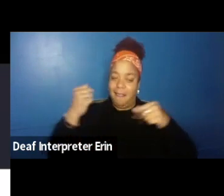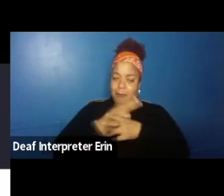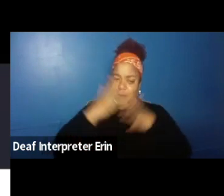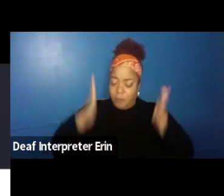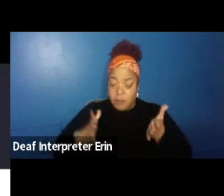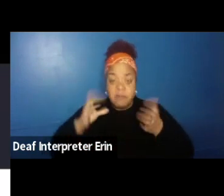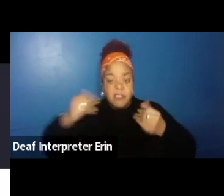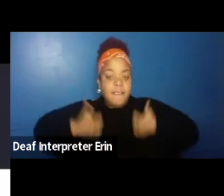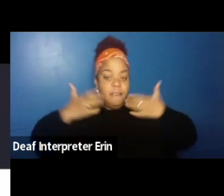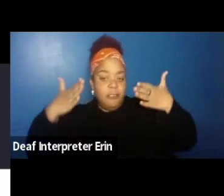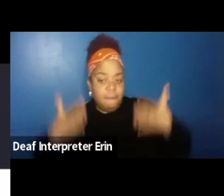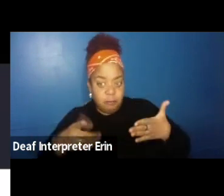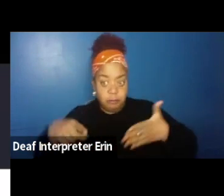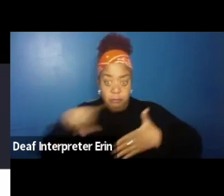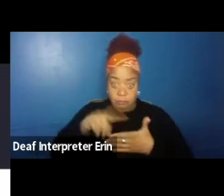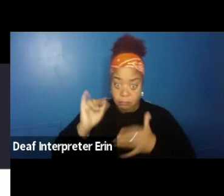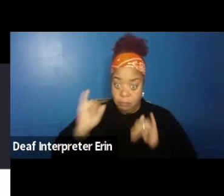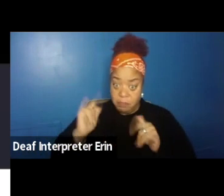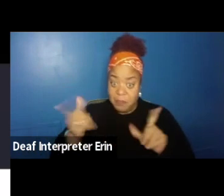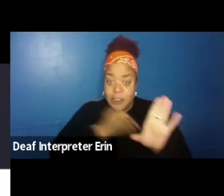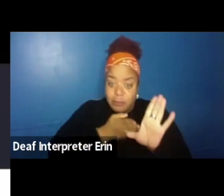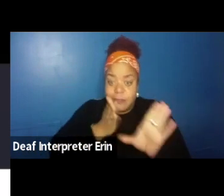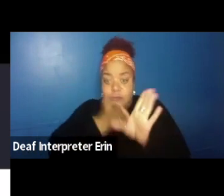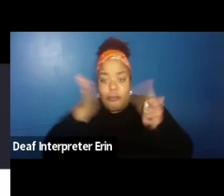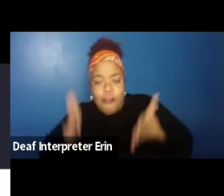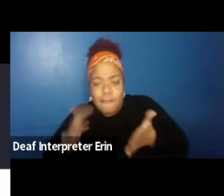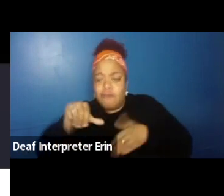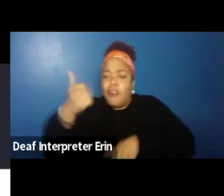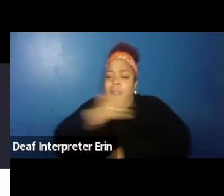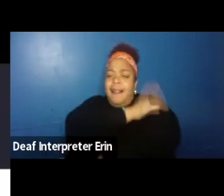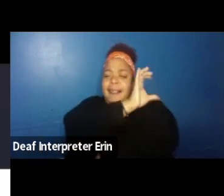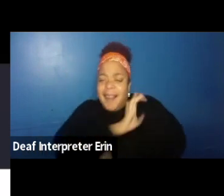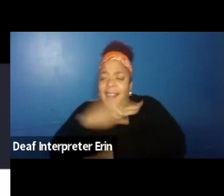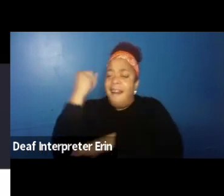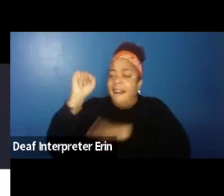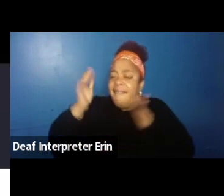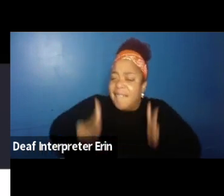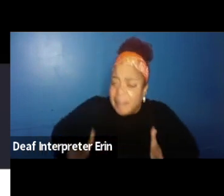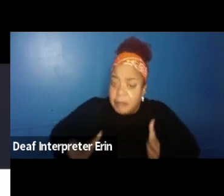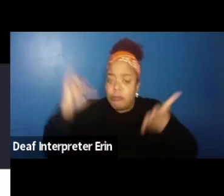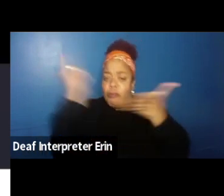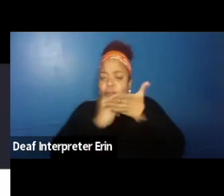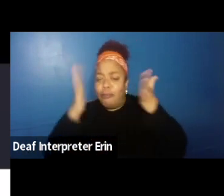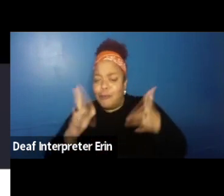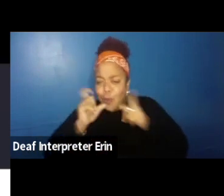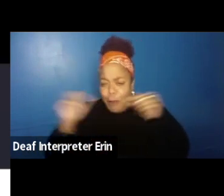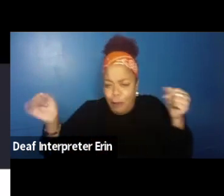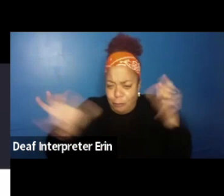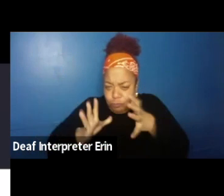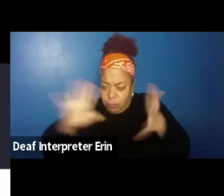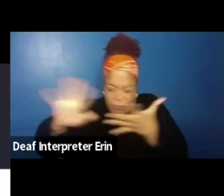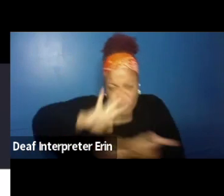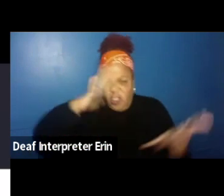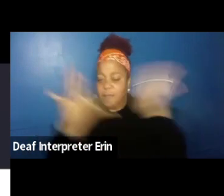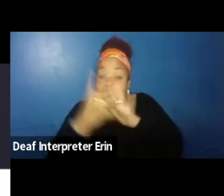workers, psychiatrists, psychologists, and other clinicians and activists who have all come together to transform mental health care. And what we're doing here at IDHA is